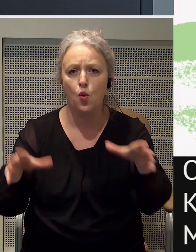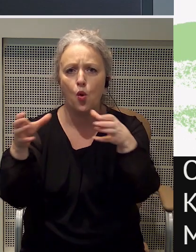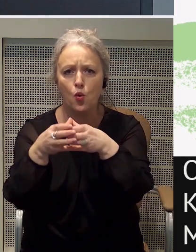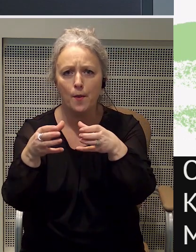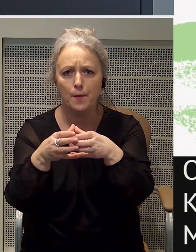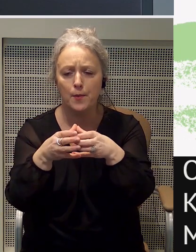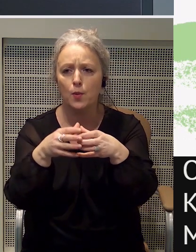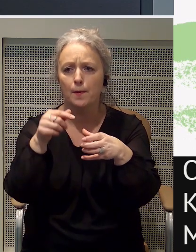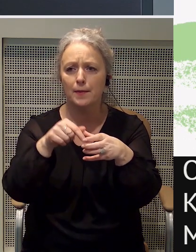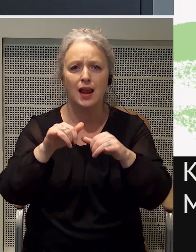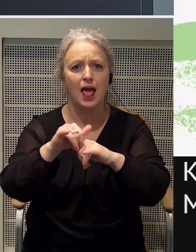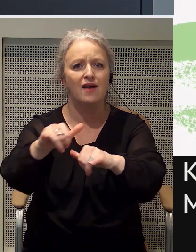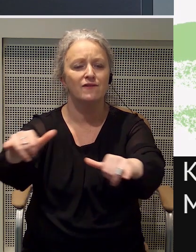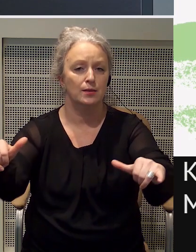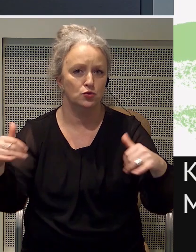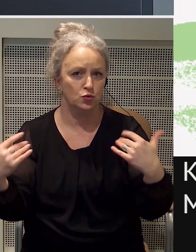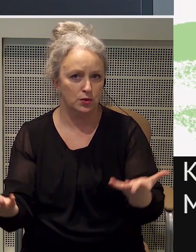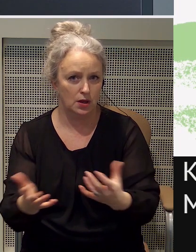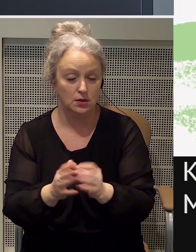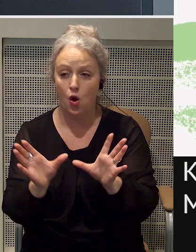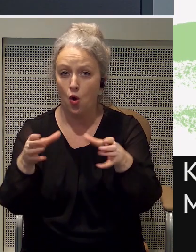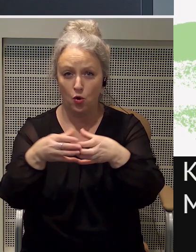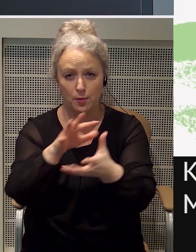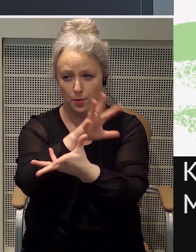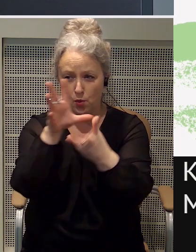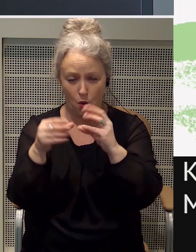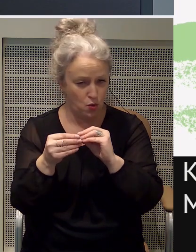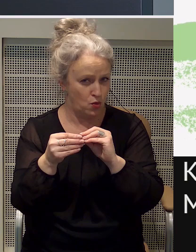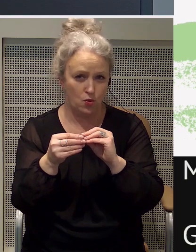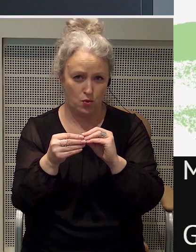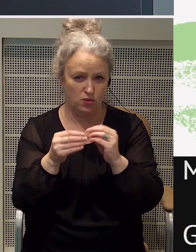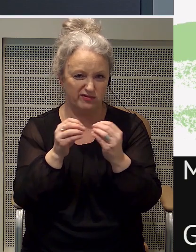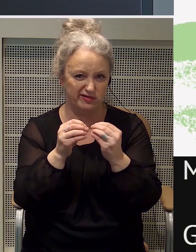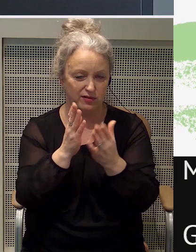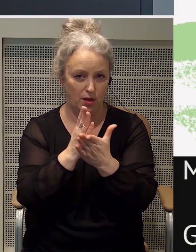We have also studied these